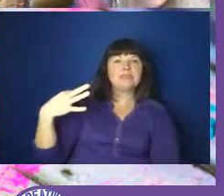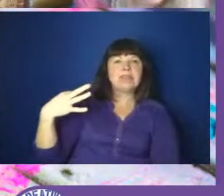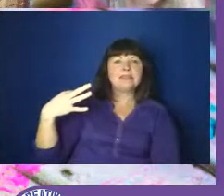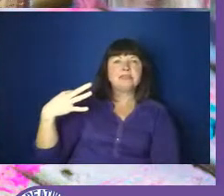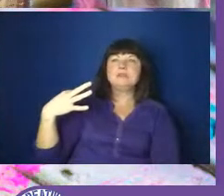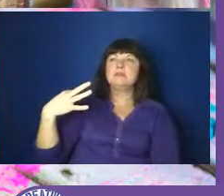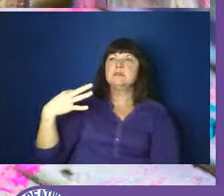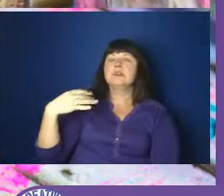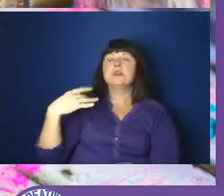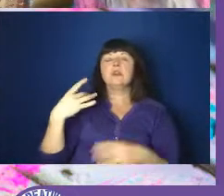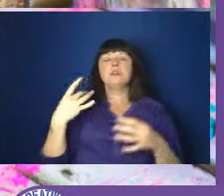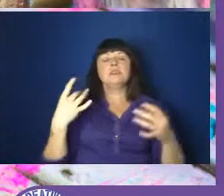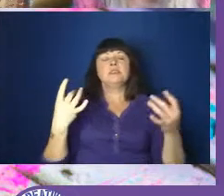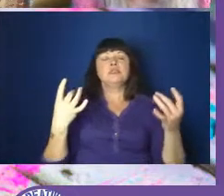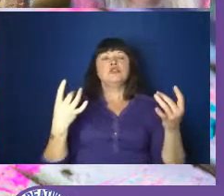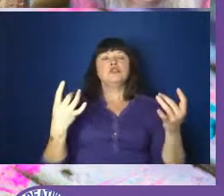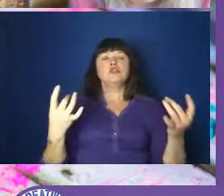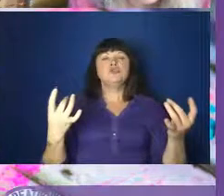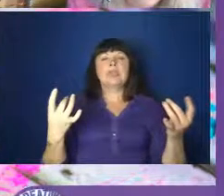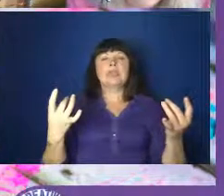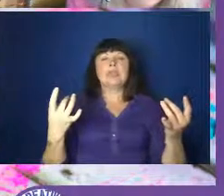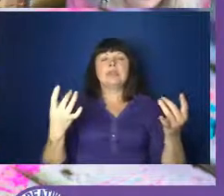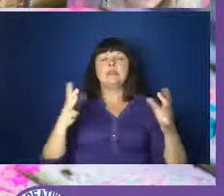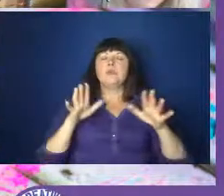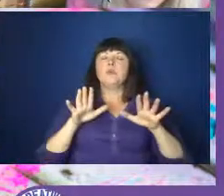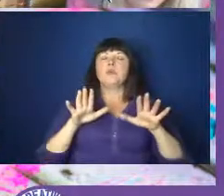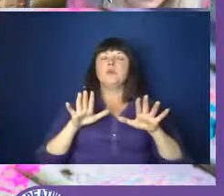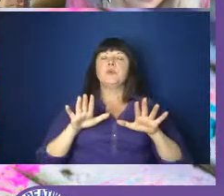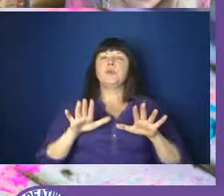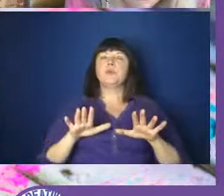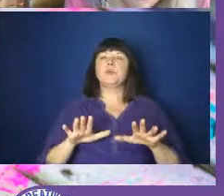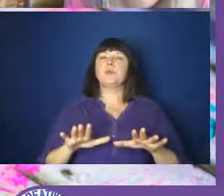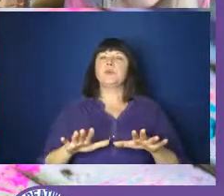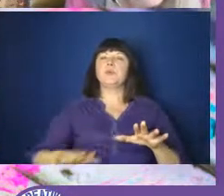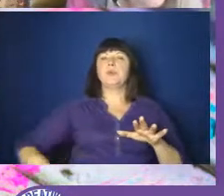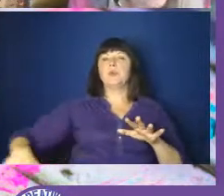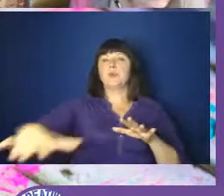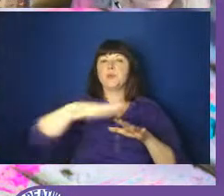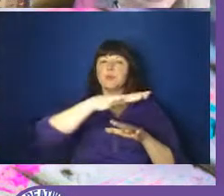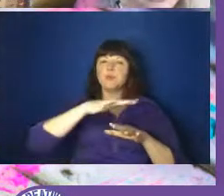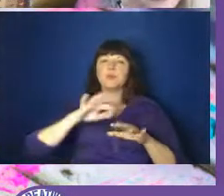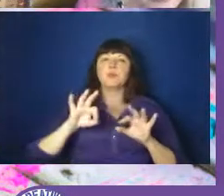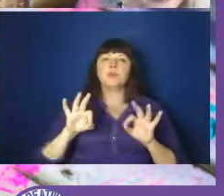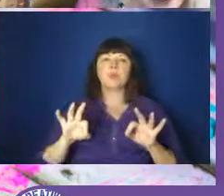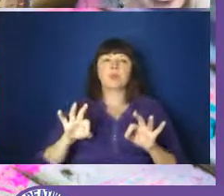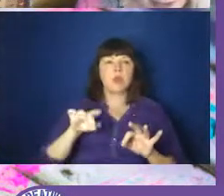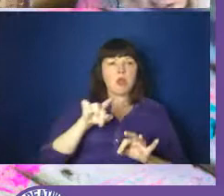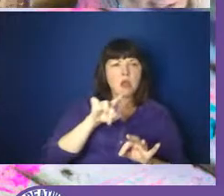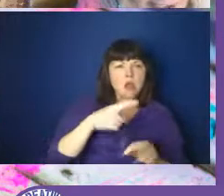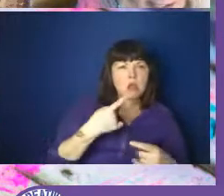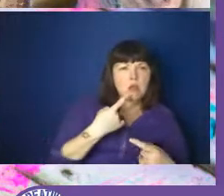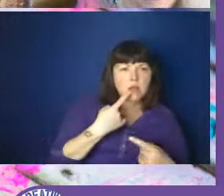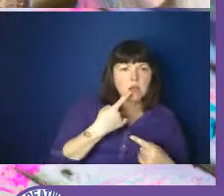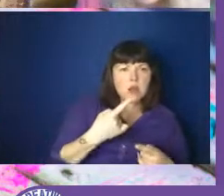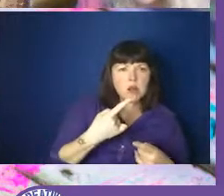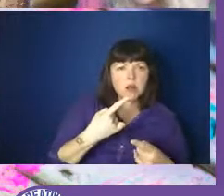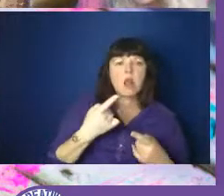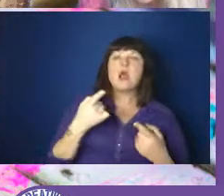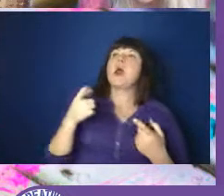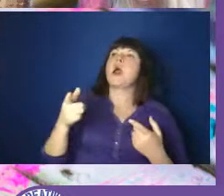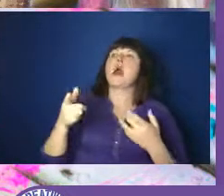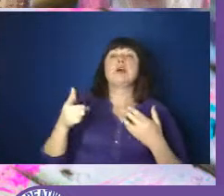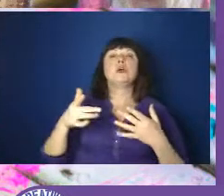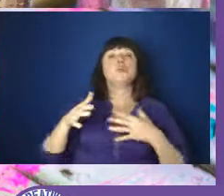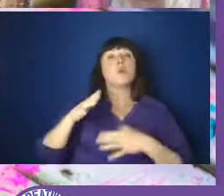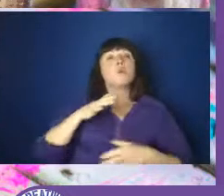transformation, and pink flower. Great. Yeah, excellent. And we've got repair. The ideal of calm exists in a